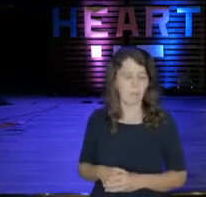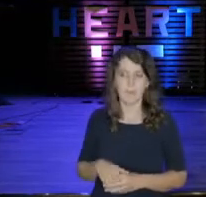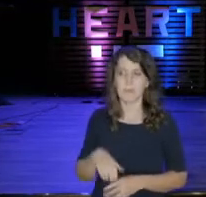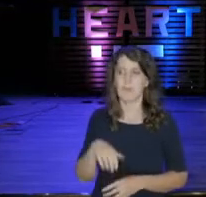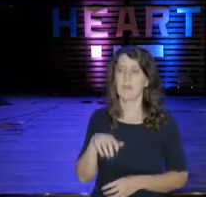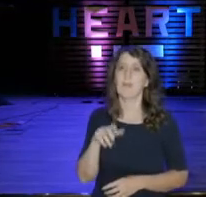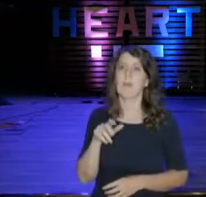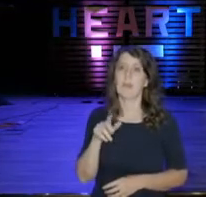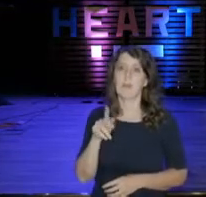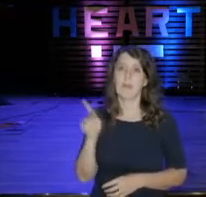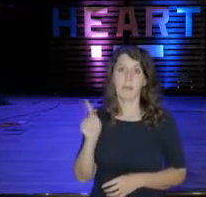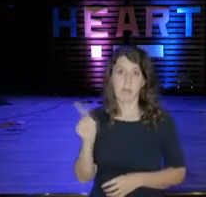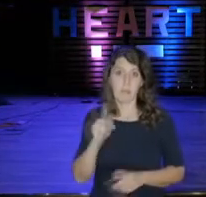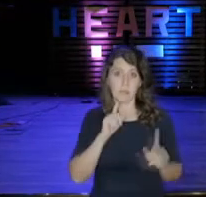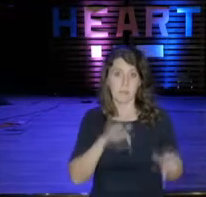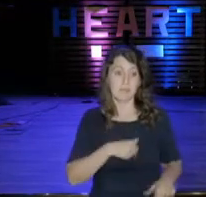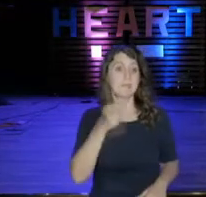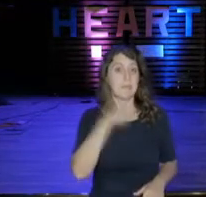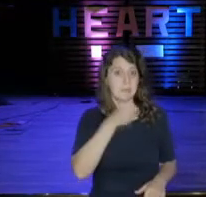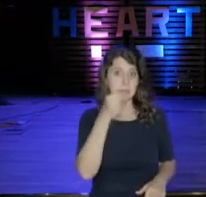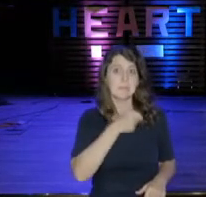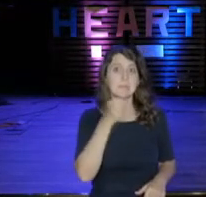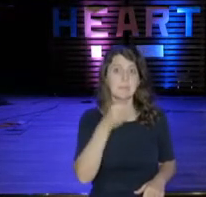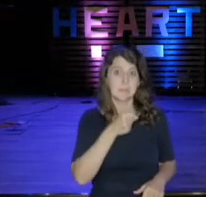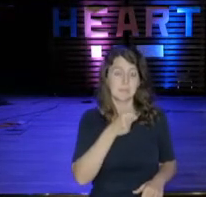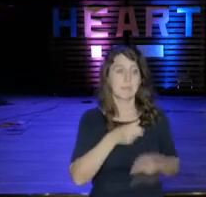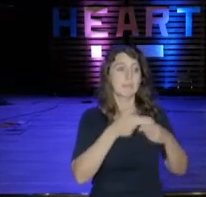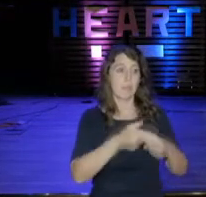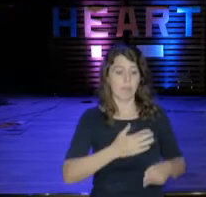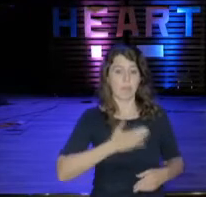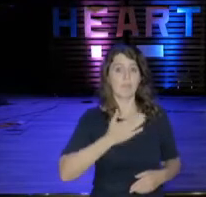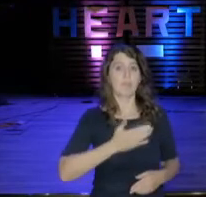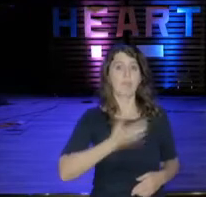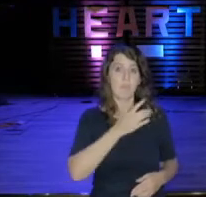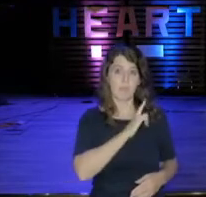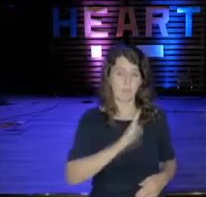Carla Faye responded simply, "Yes, it can. It's called the joy of the Lord."